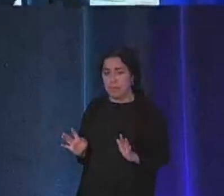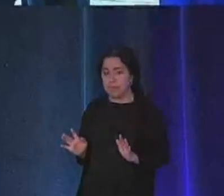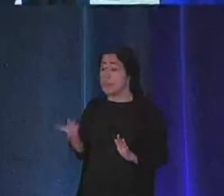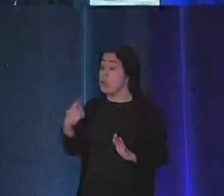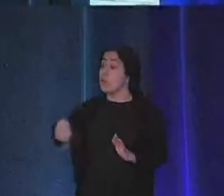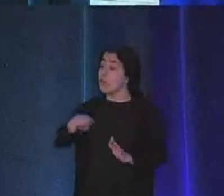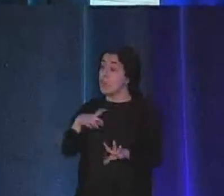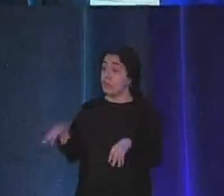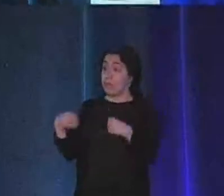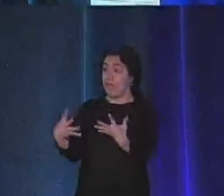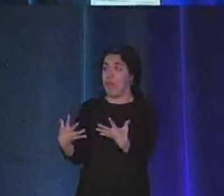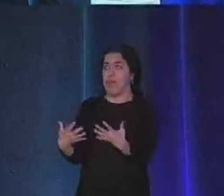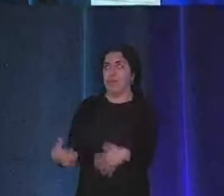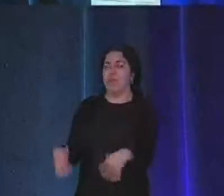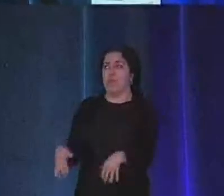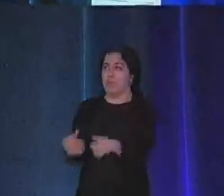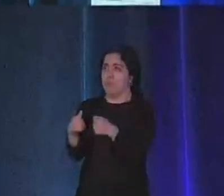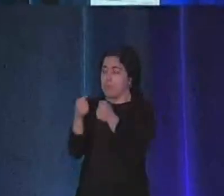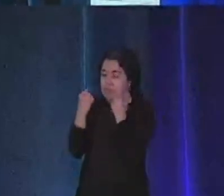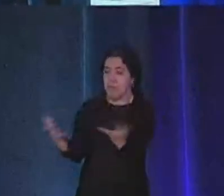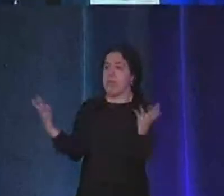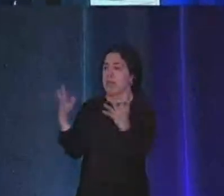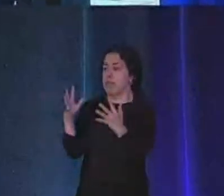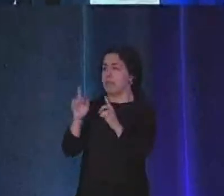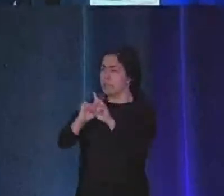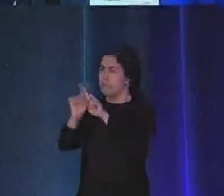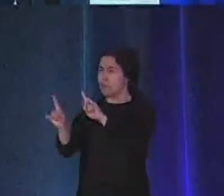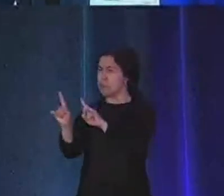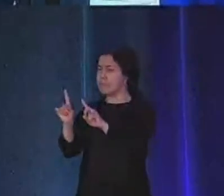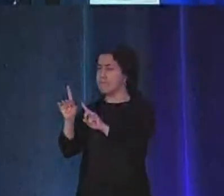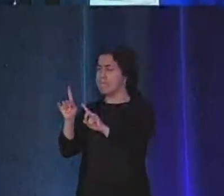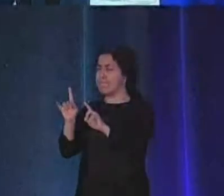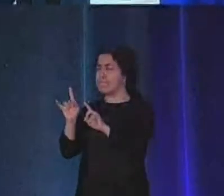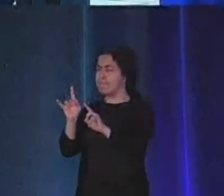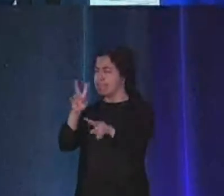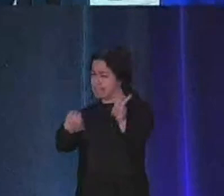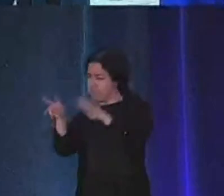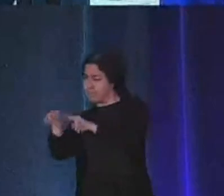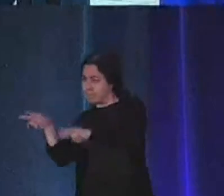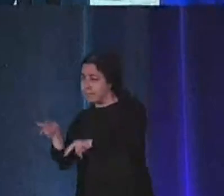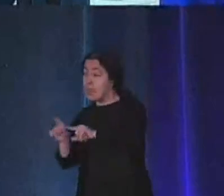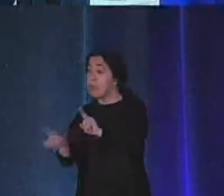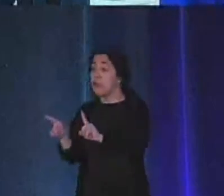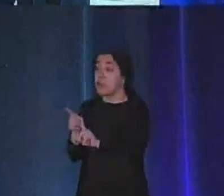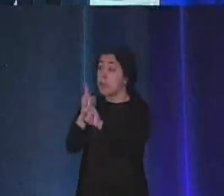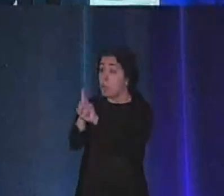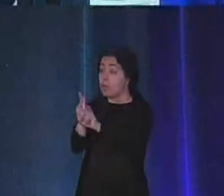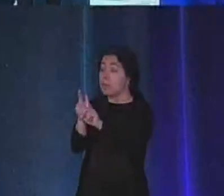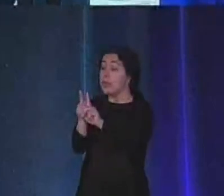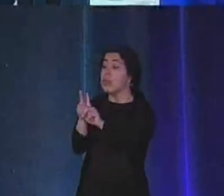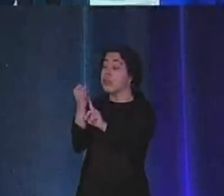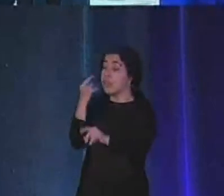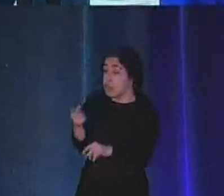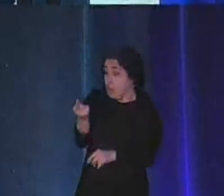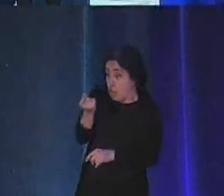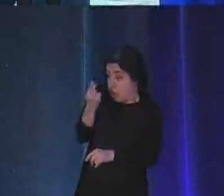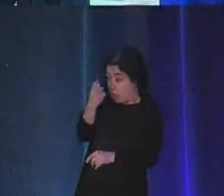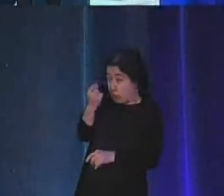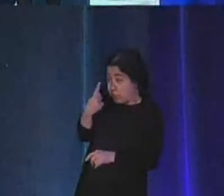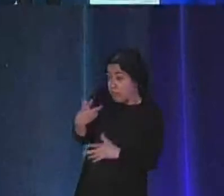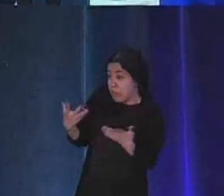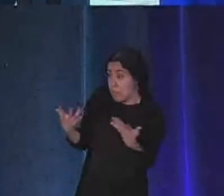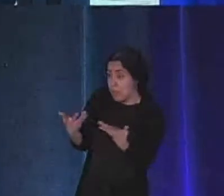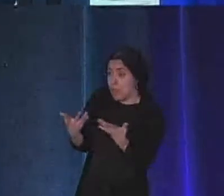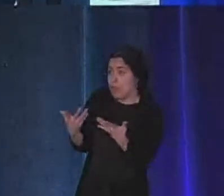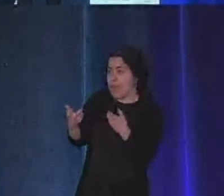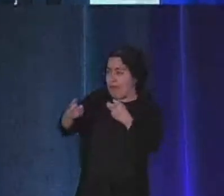We provide a lot of metrics, I'll be very honest. But the point is that by understanding what a lot of